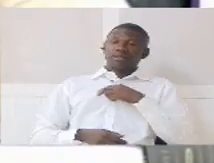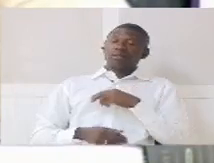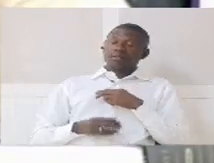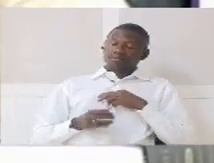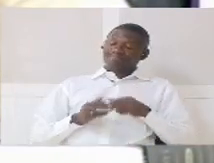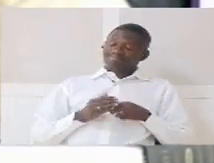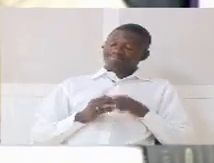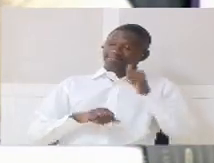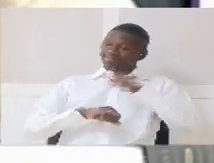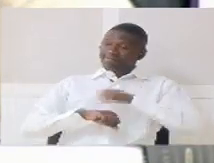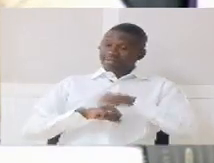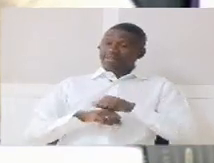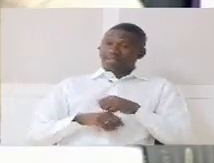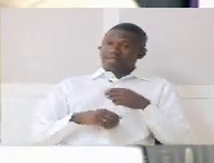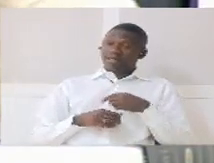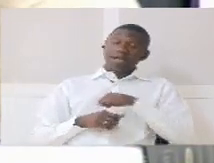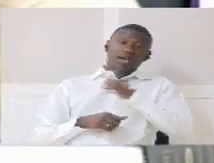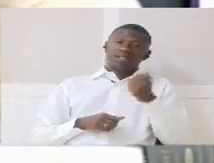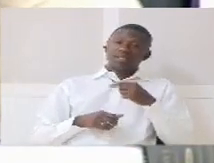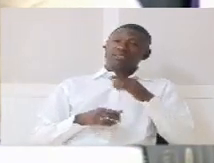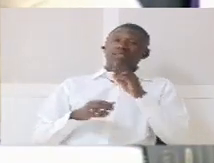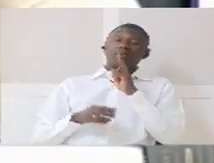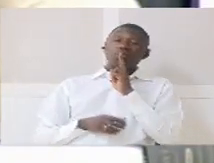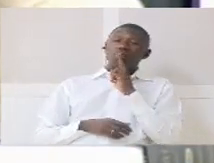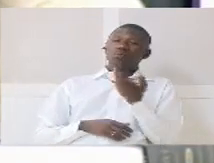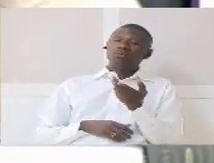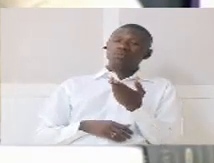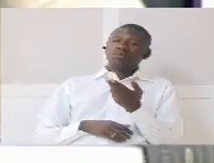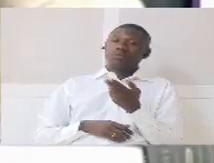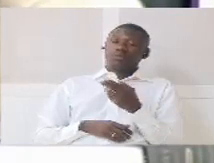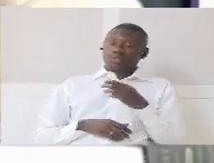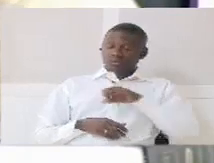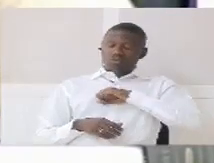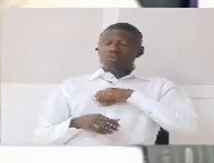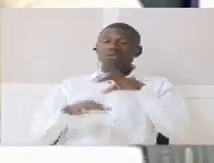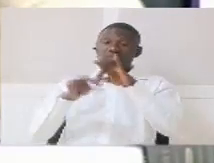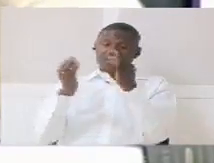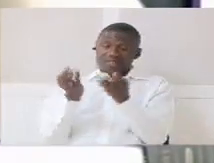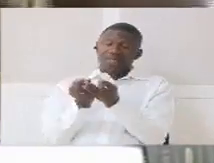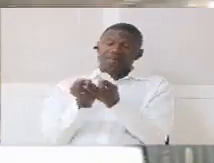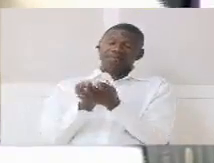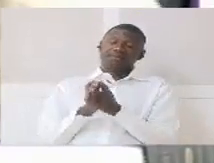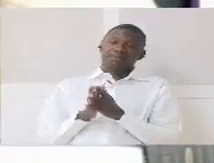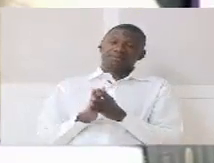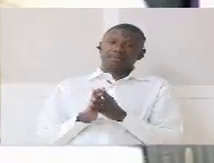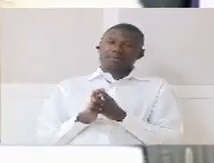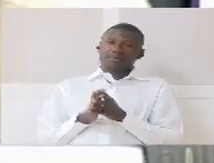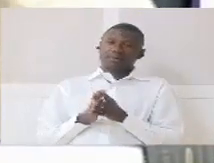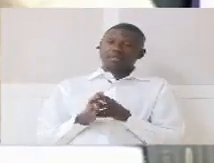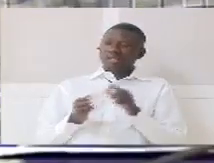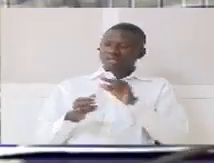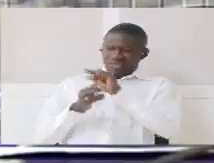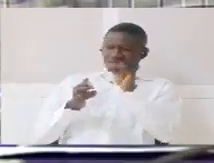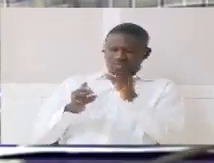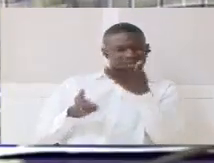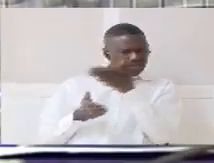Okay. And who else? And his team, about eight of them. I don't know all of them, but the names are there at headquarters. Can you remember,